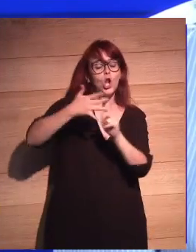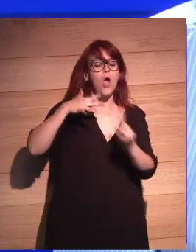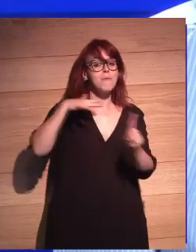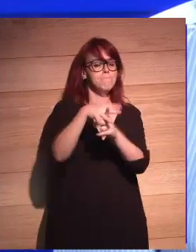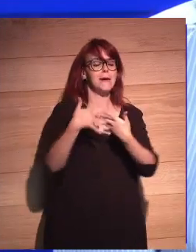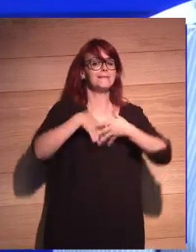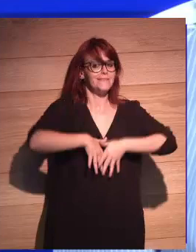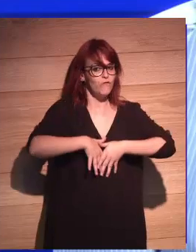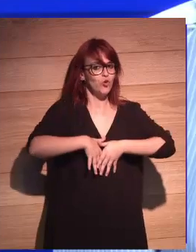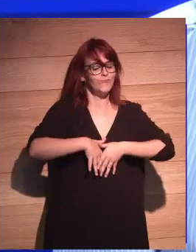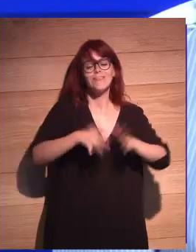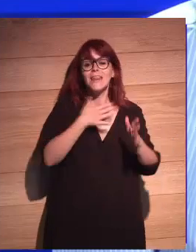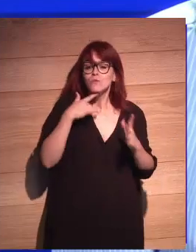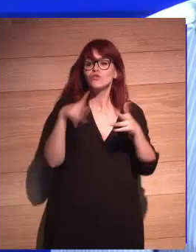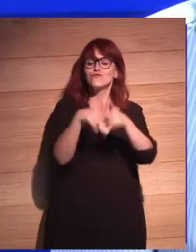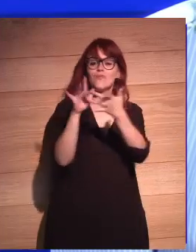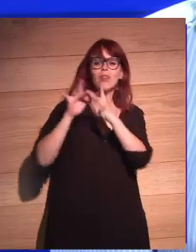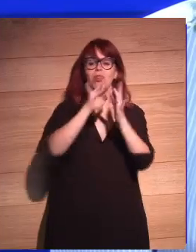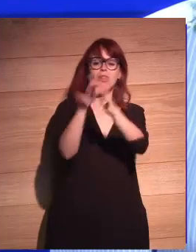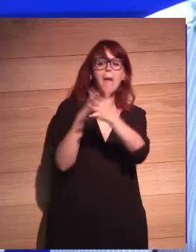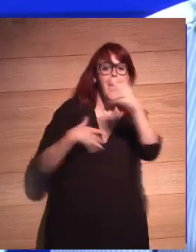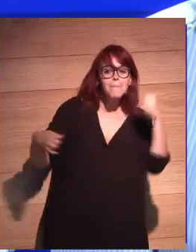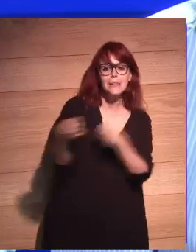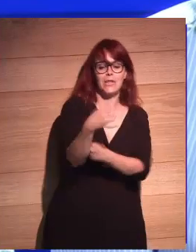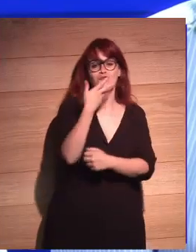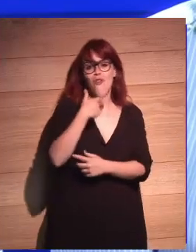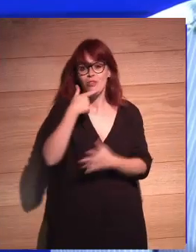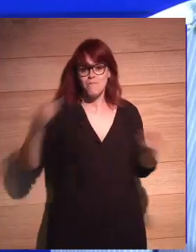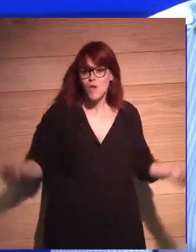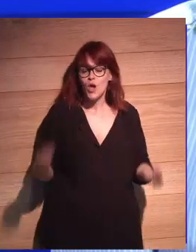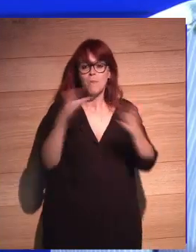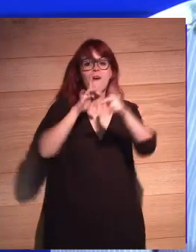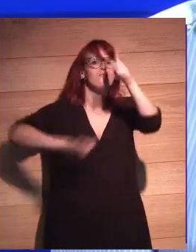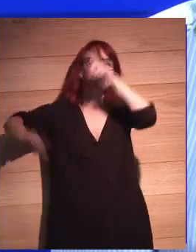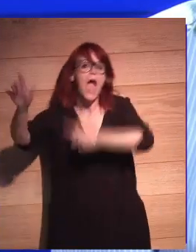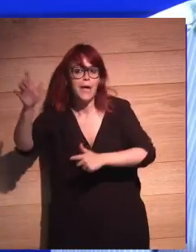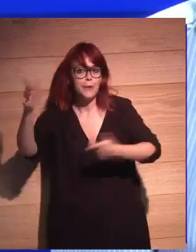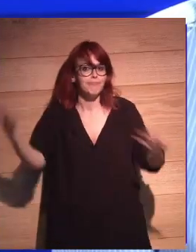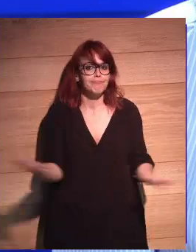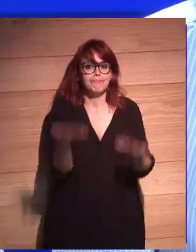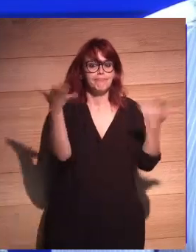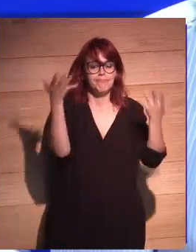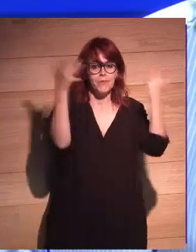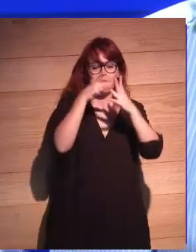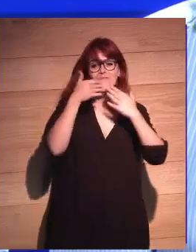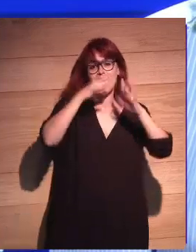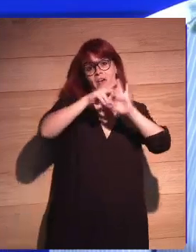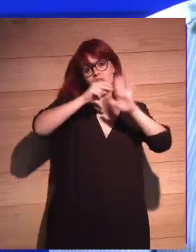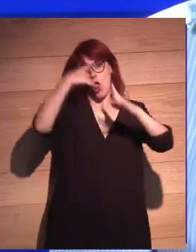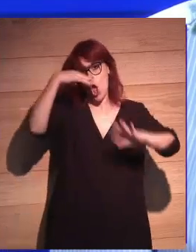are absolutely usable in immersive environments, so that they could empathize, they could